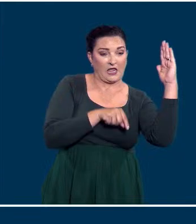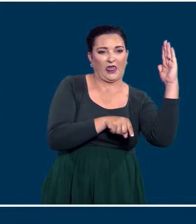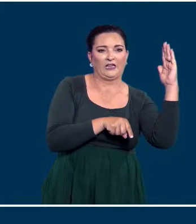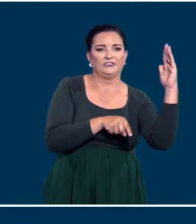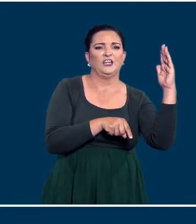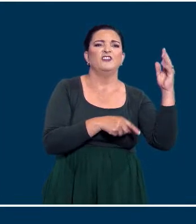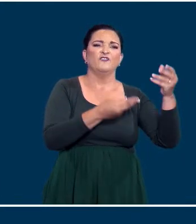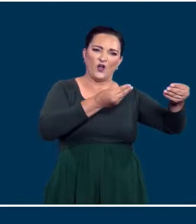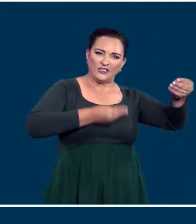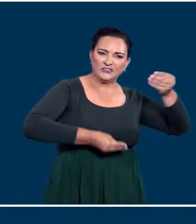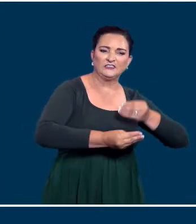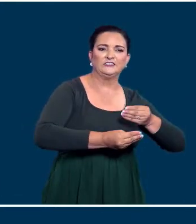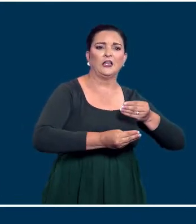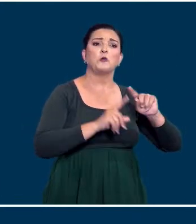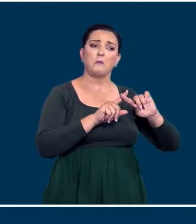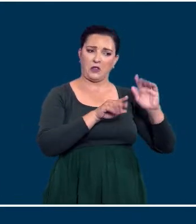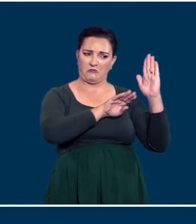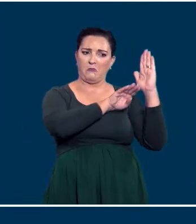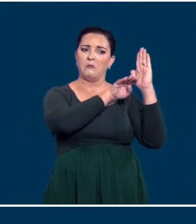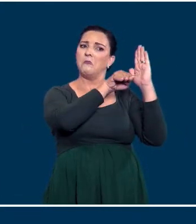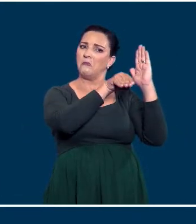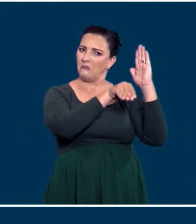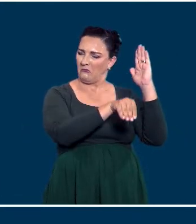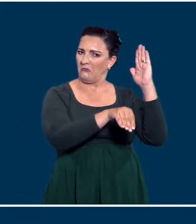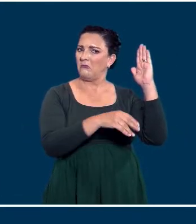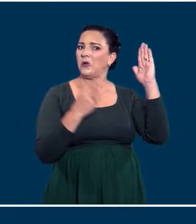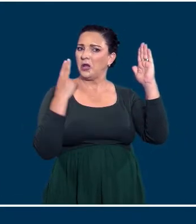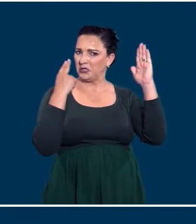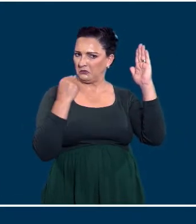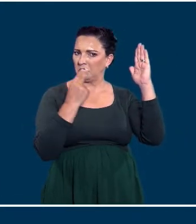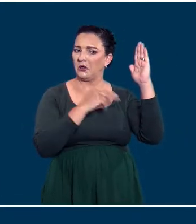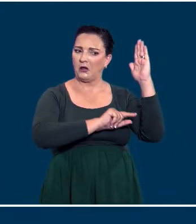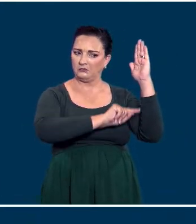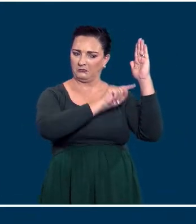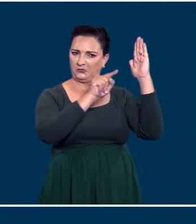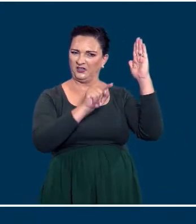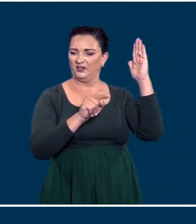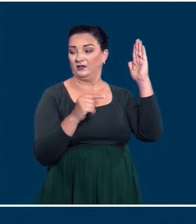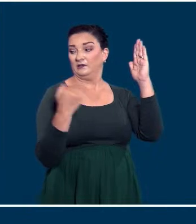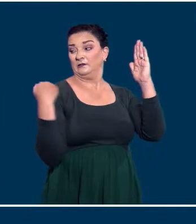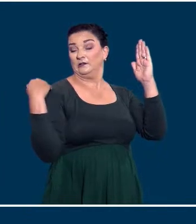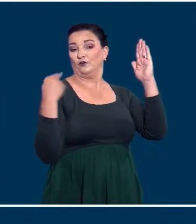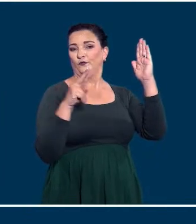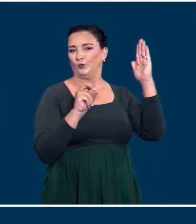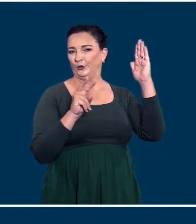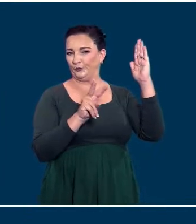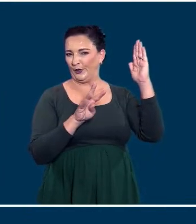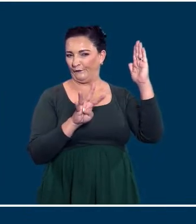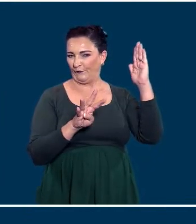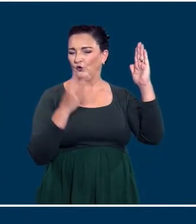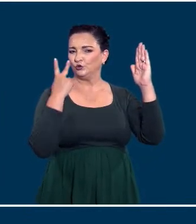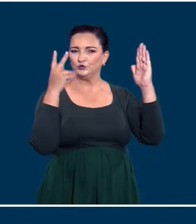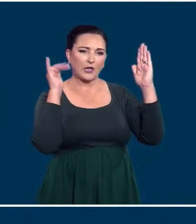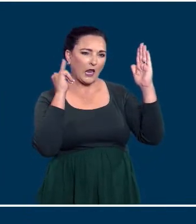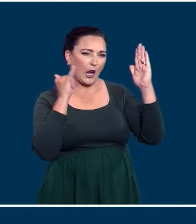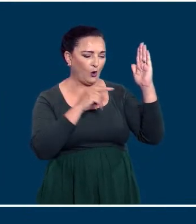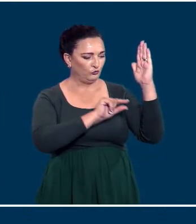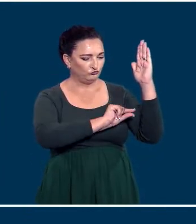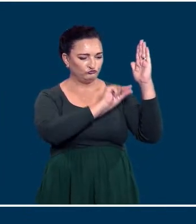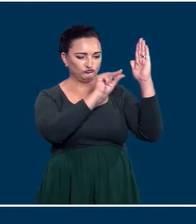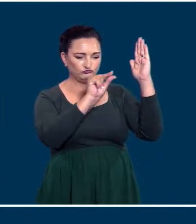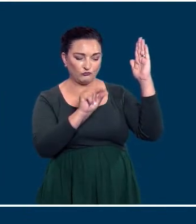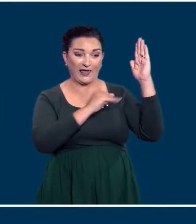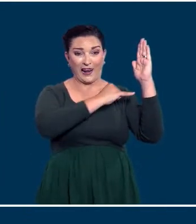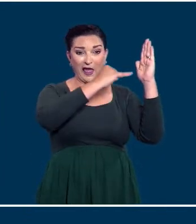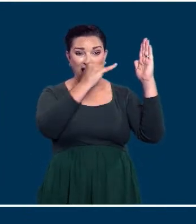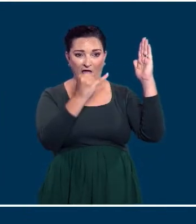rate, and that came down quite nicely into the early parts of 2024. That's that yellow line coming down, and that